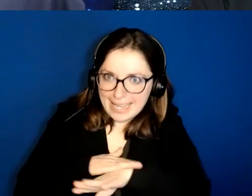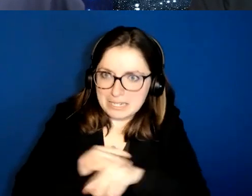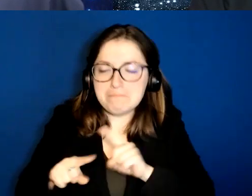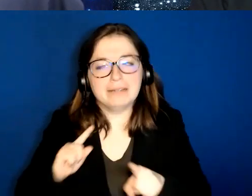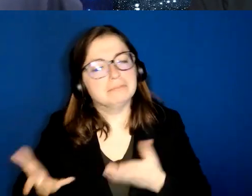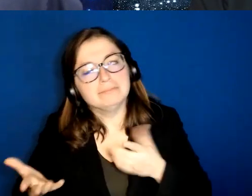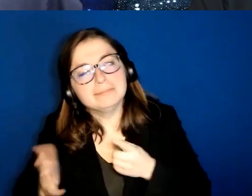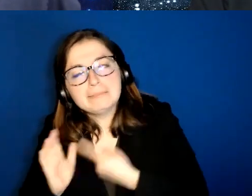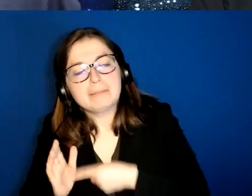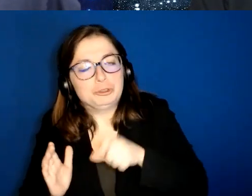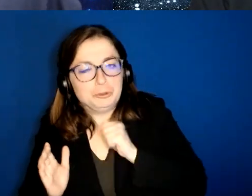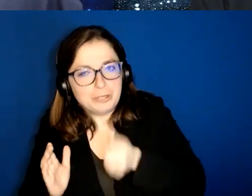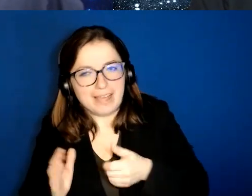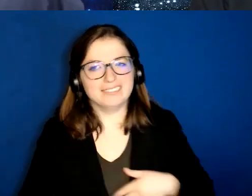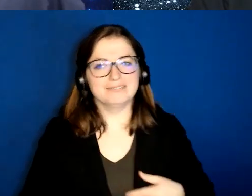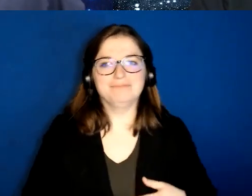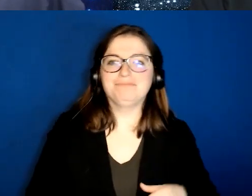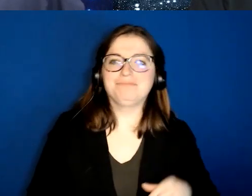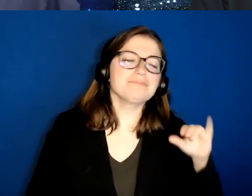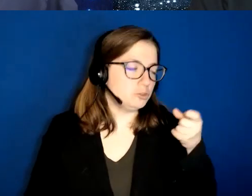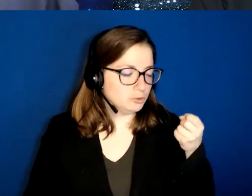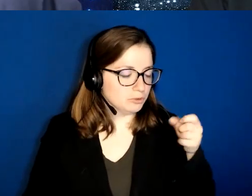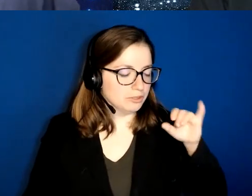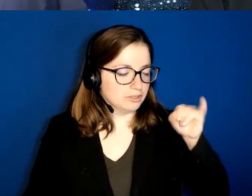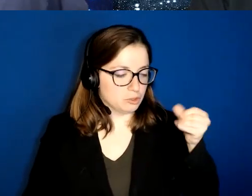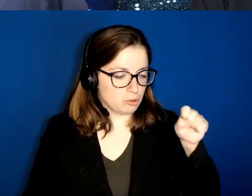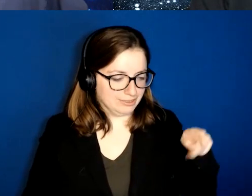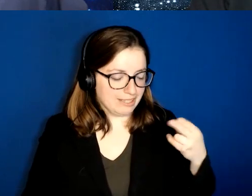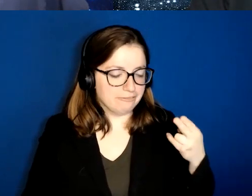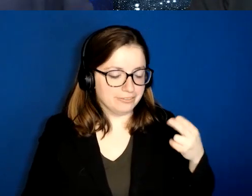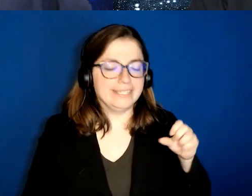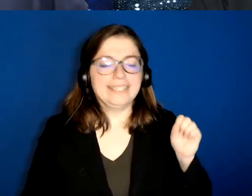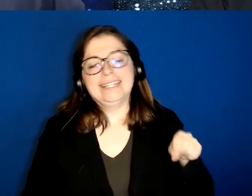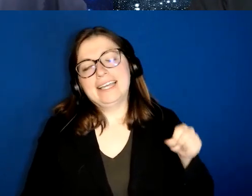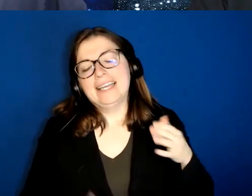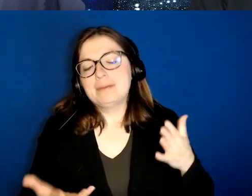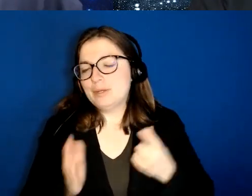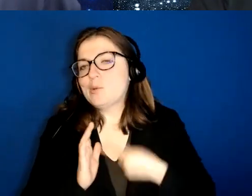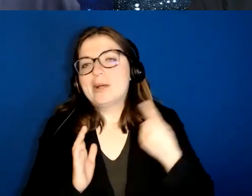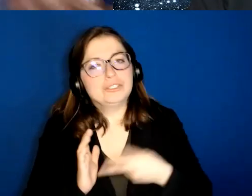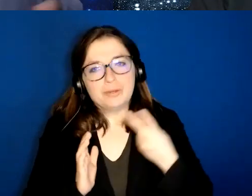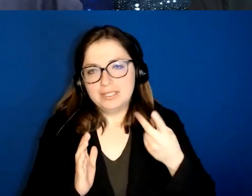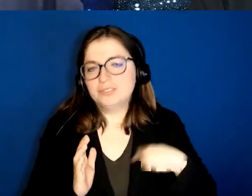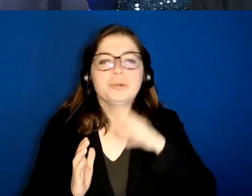on a regular basis, probably about once a semester, we'll get, maybe twice, get a UF incident response team